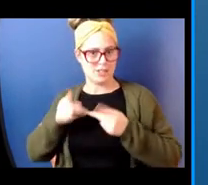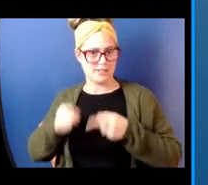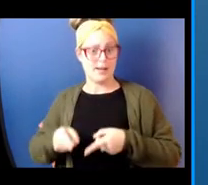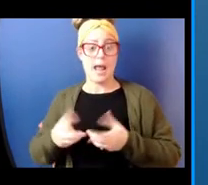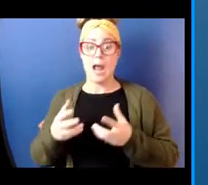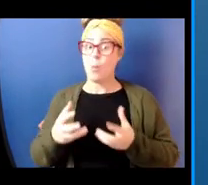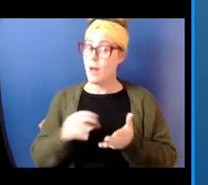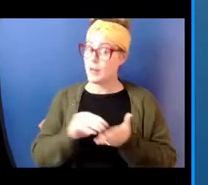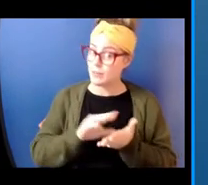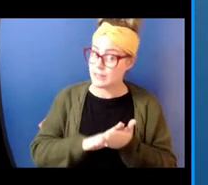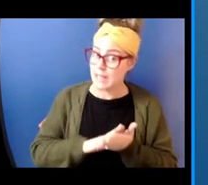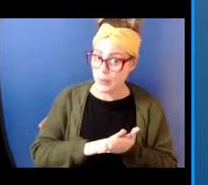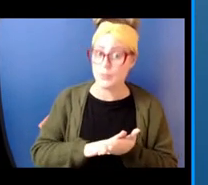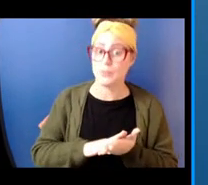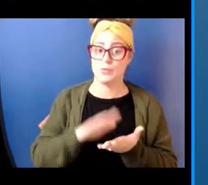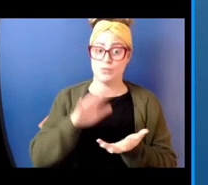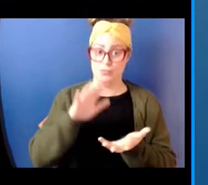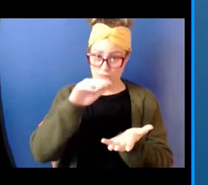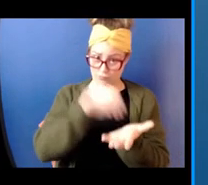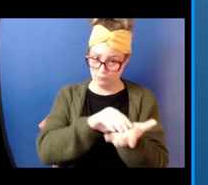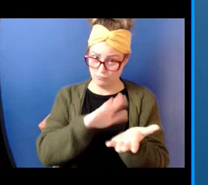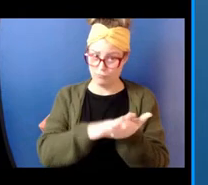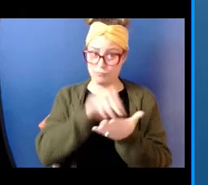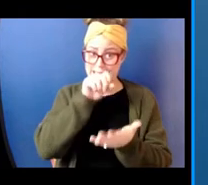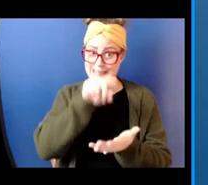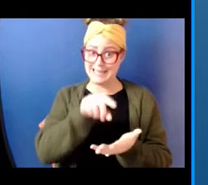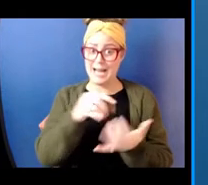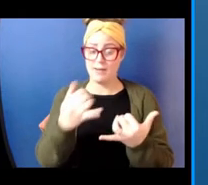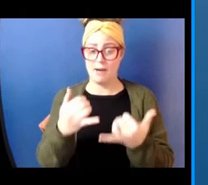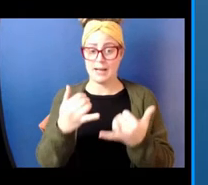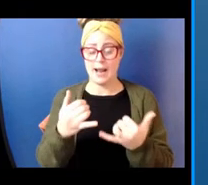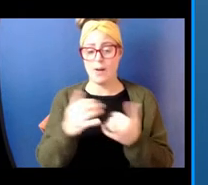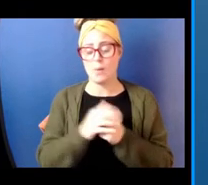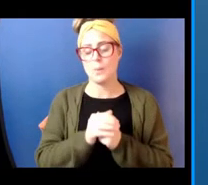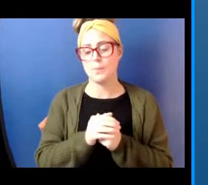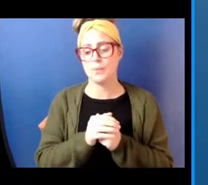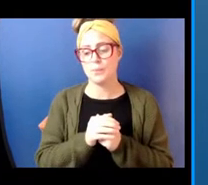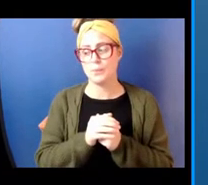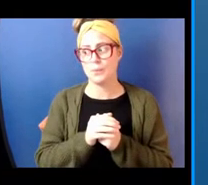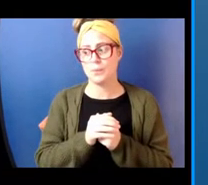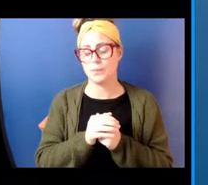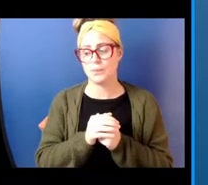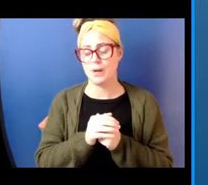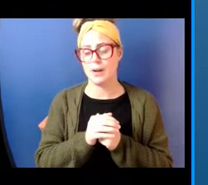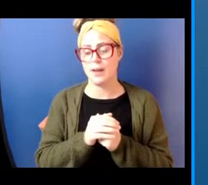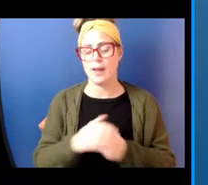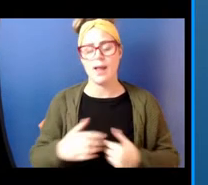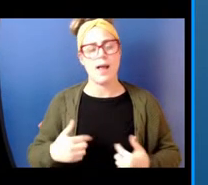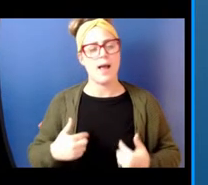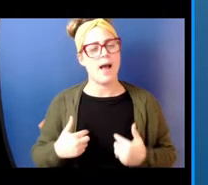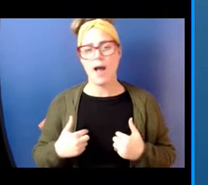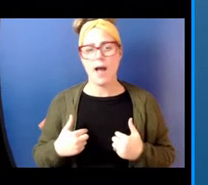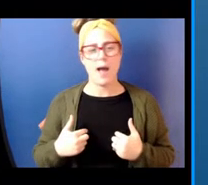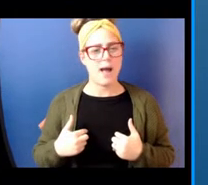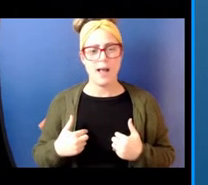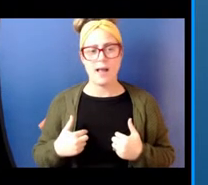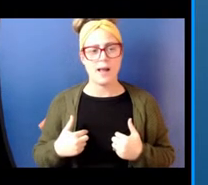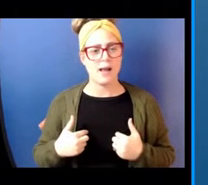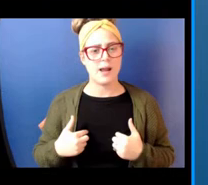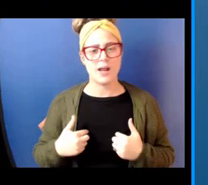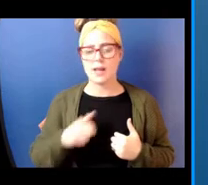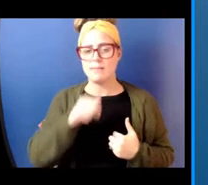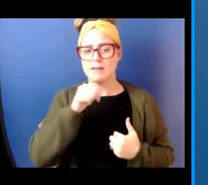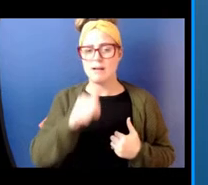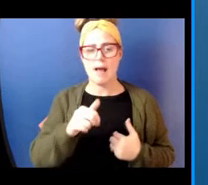though that um I I'm not satisfied with the